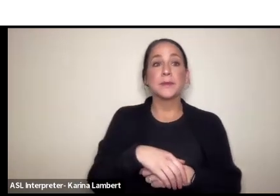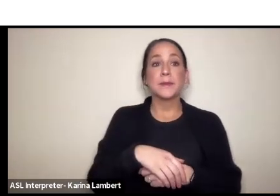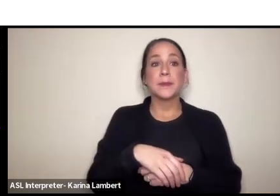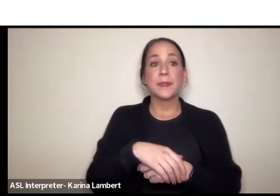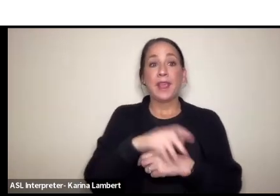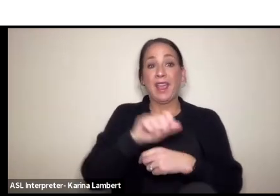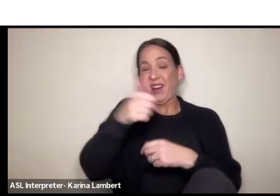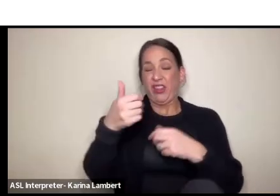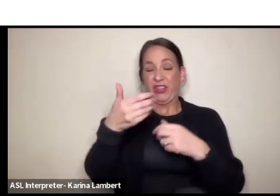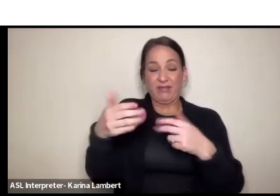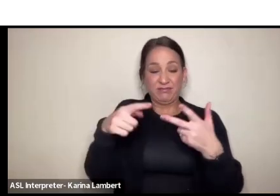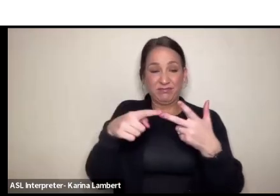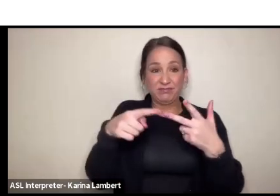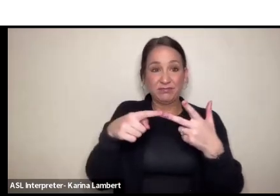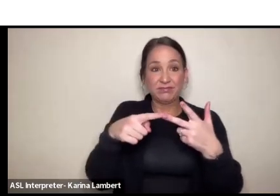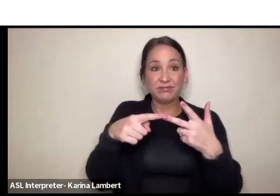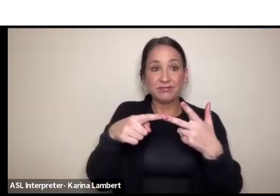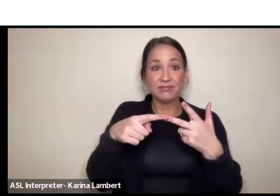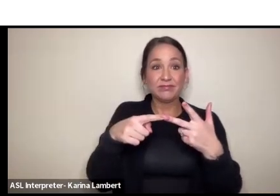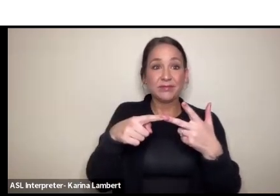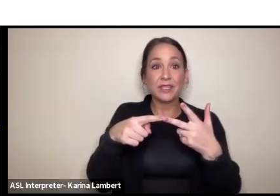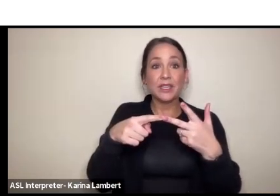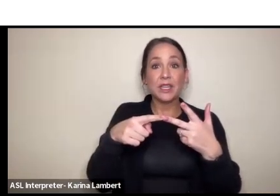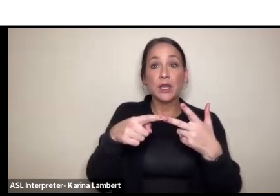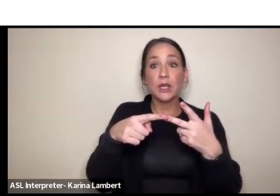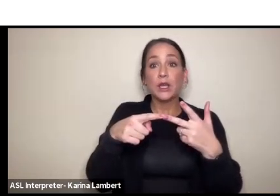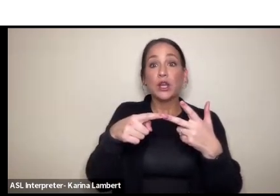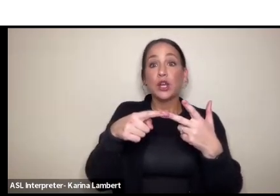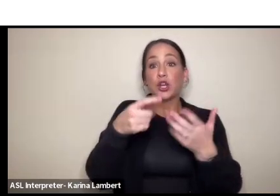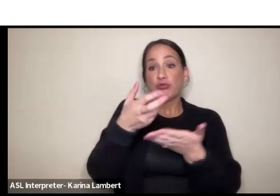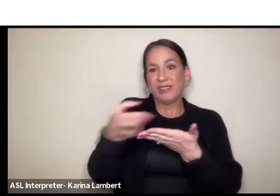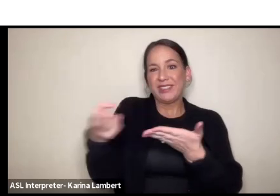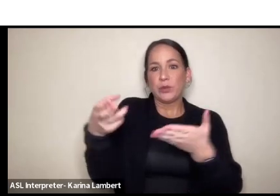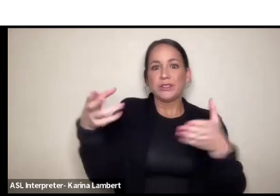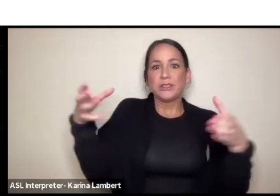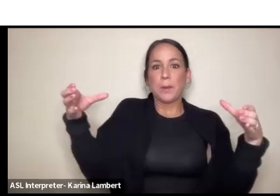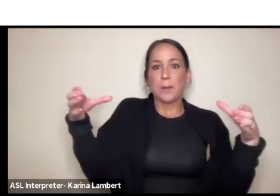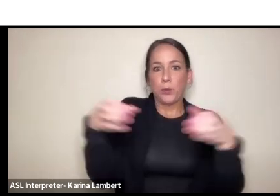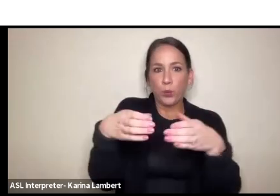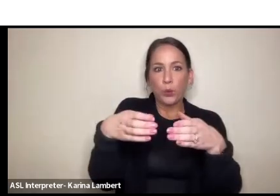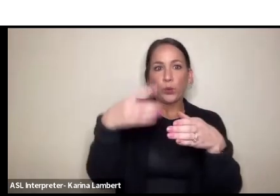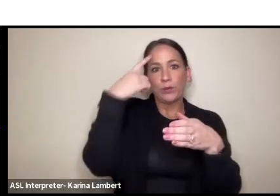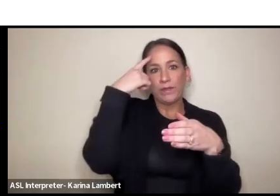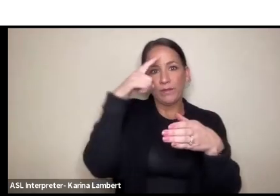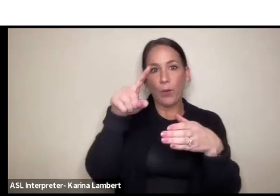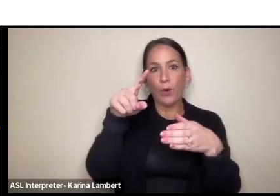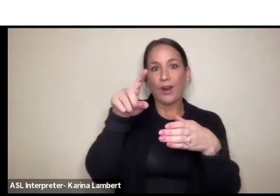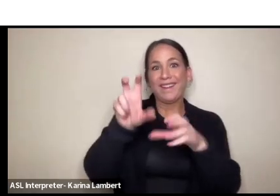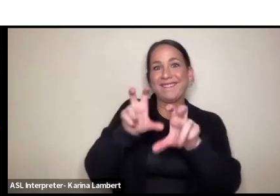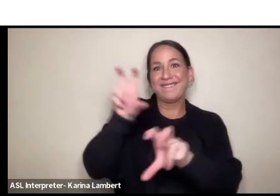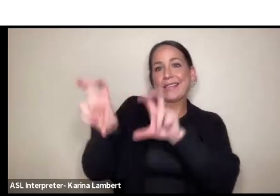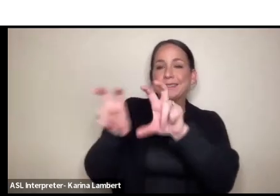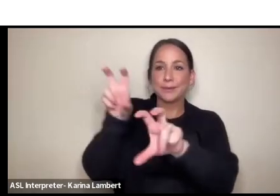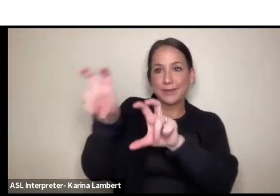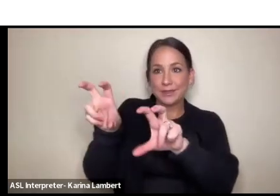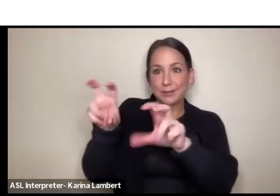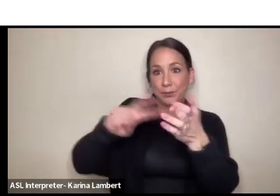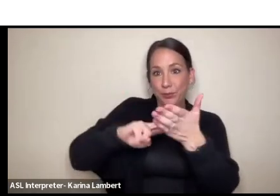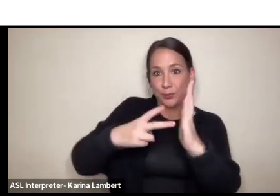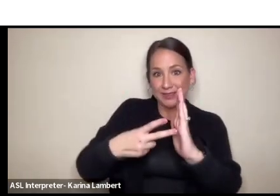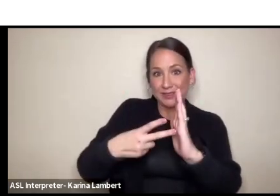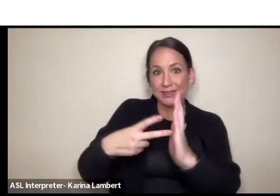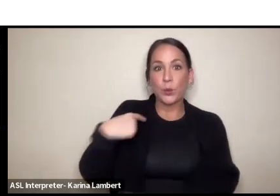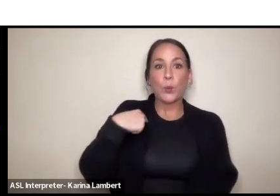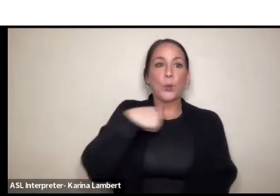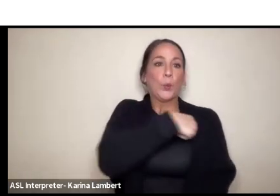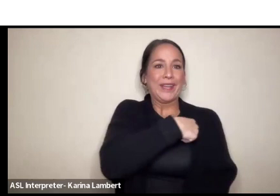though resources are pooled for investment purposes, we must keep